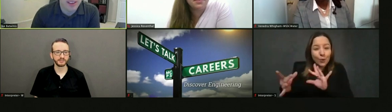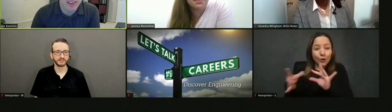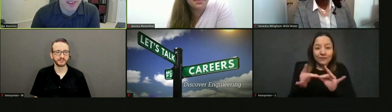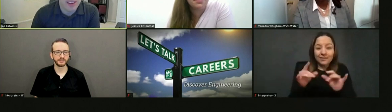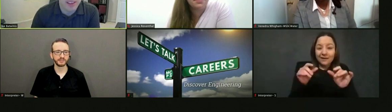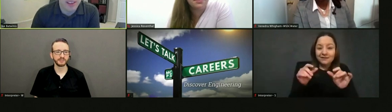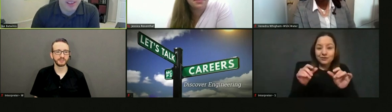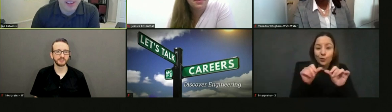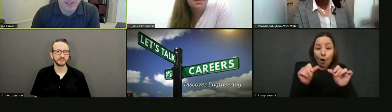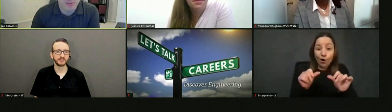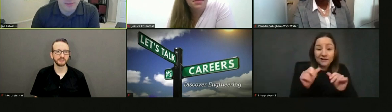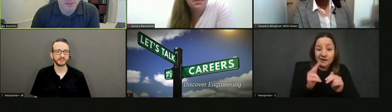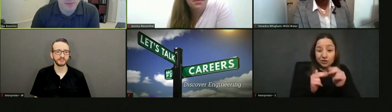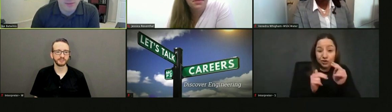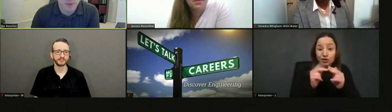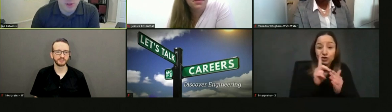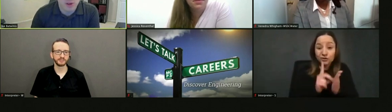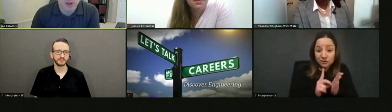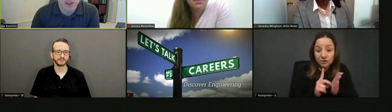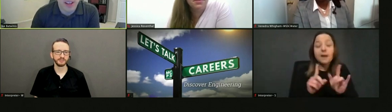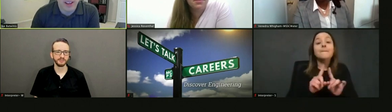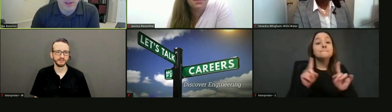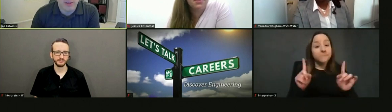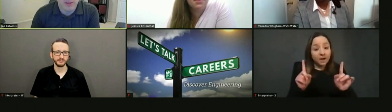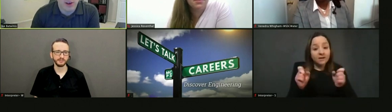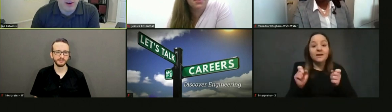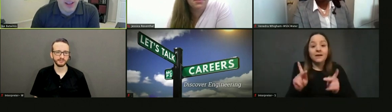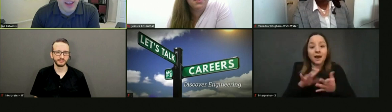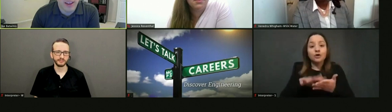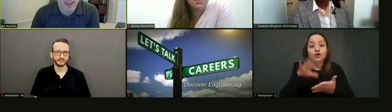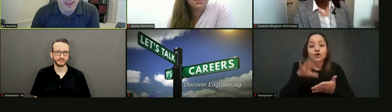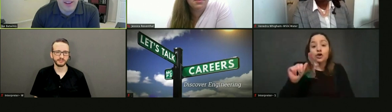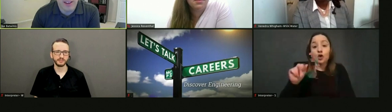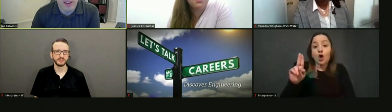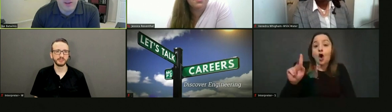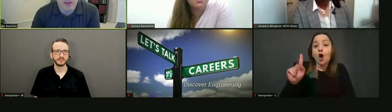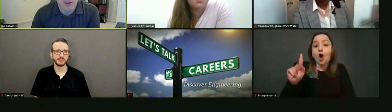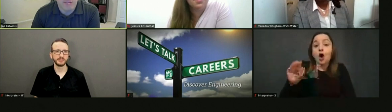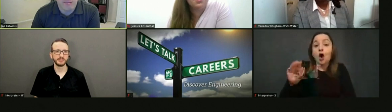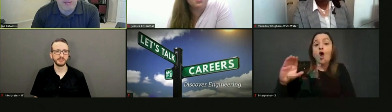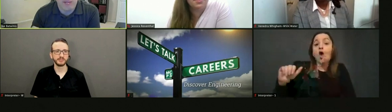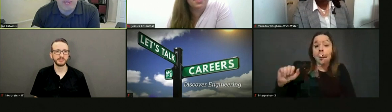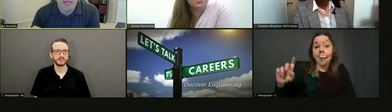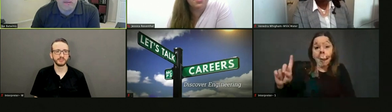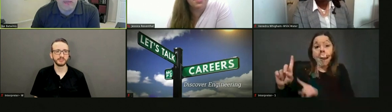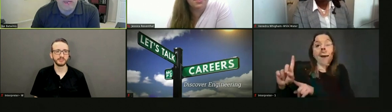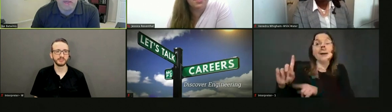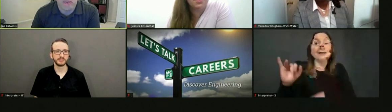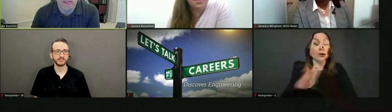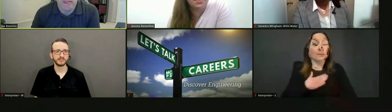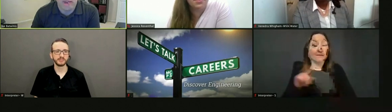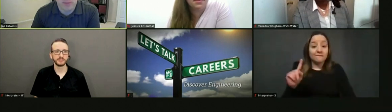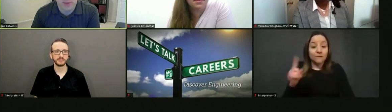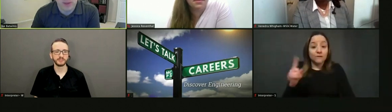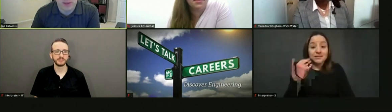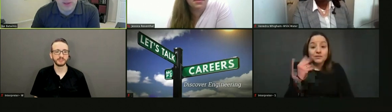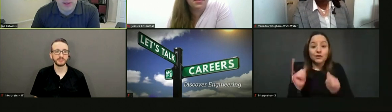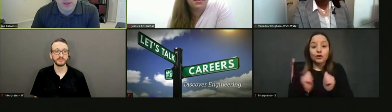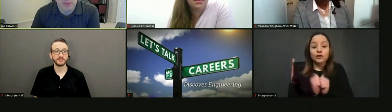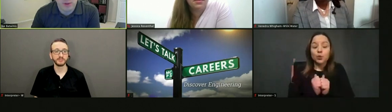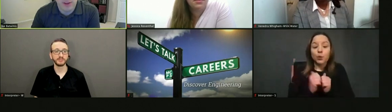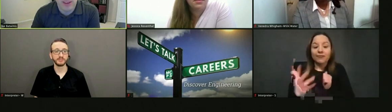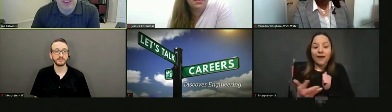got it let us learn how to use AutoCAD, which was my first experience with